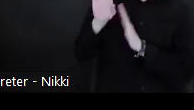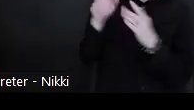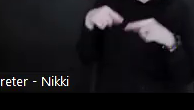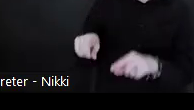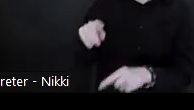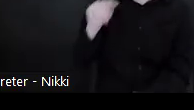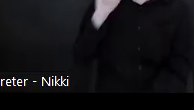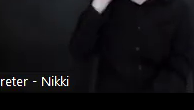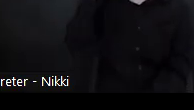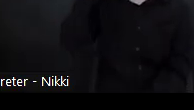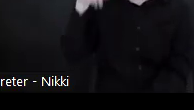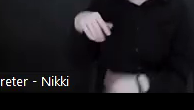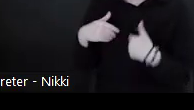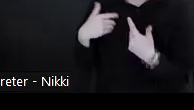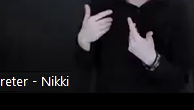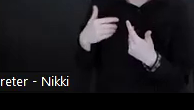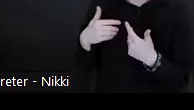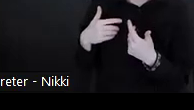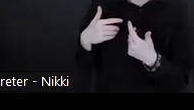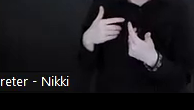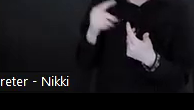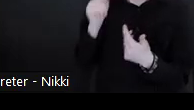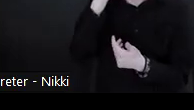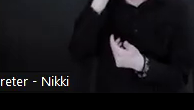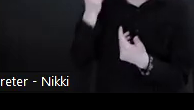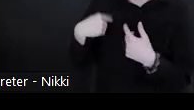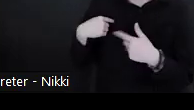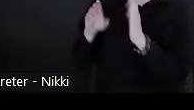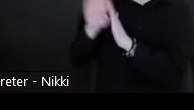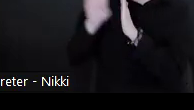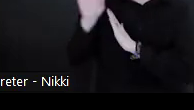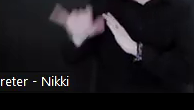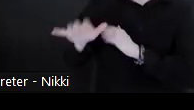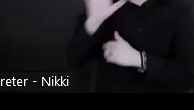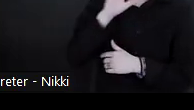people agency. And that's where their self-directedness are going to come from in order to